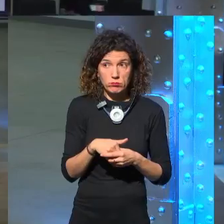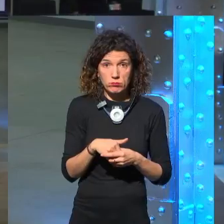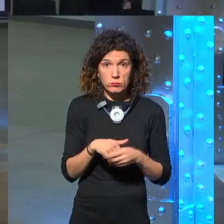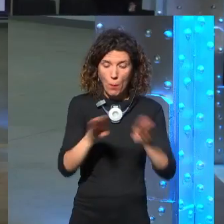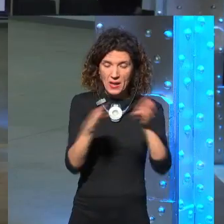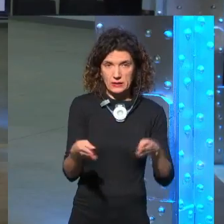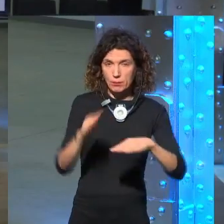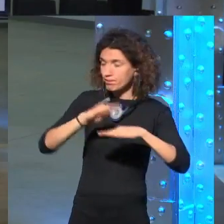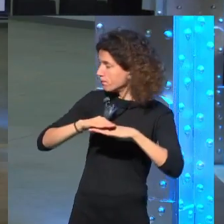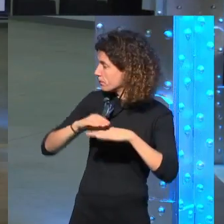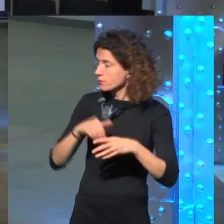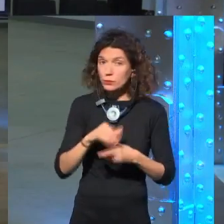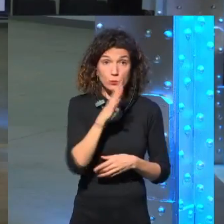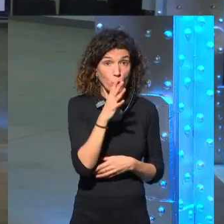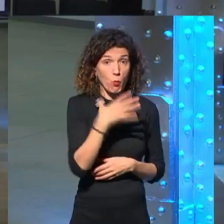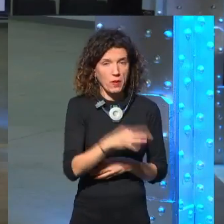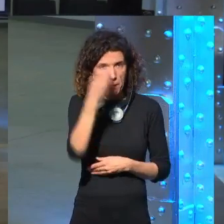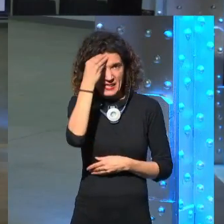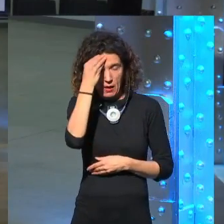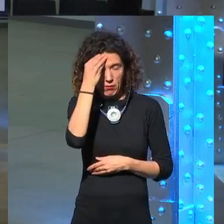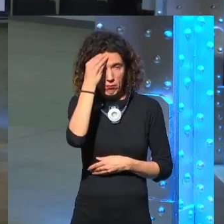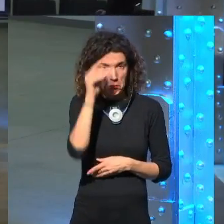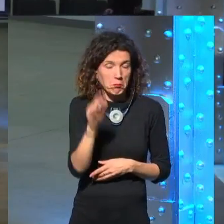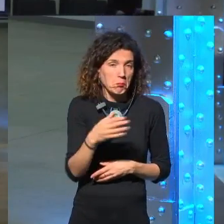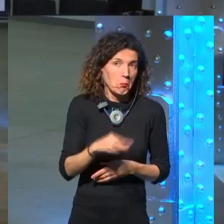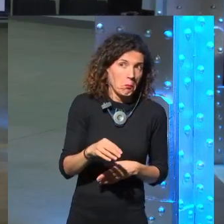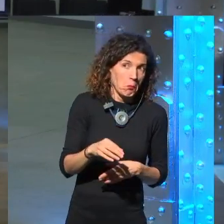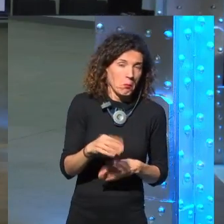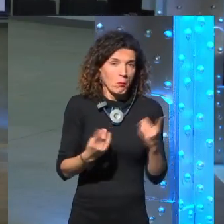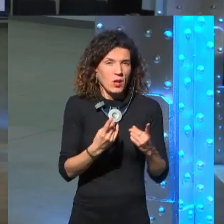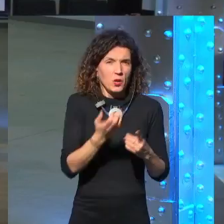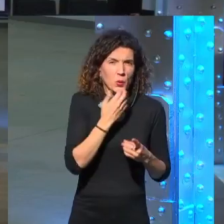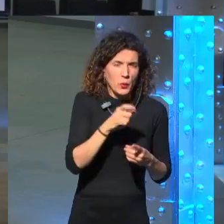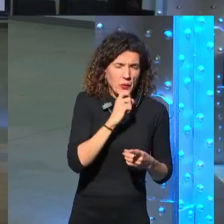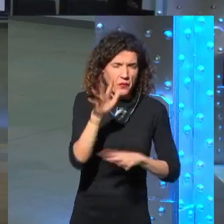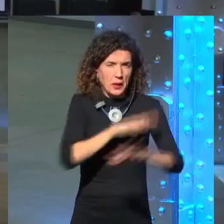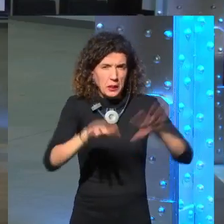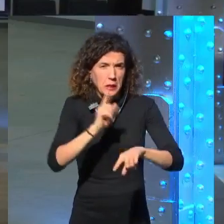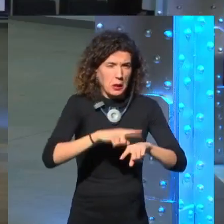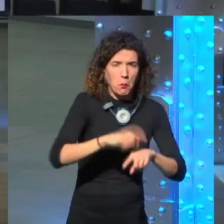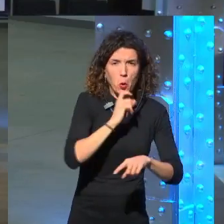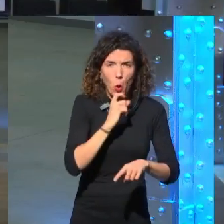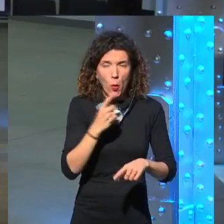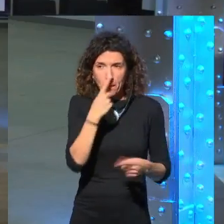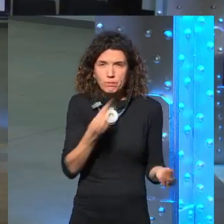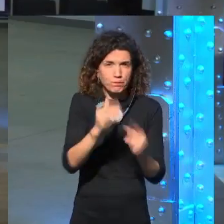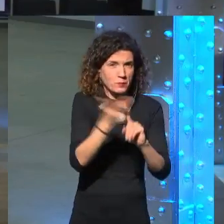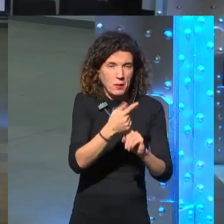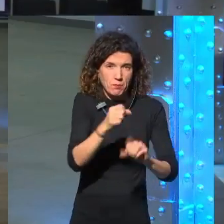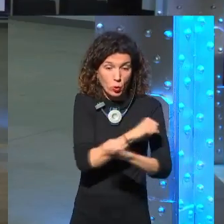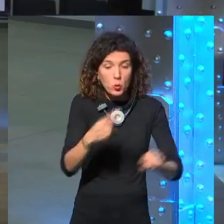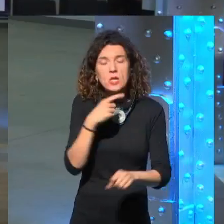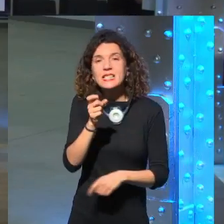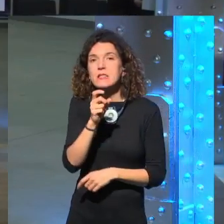Because you might think, okay, complicated things like the weather, sure, we can't predict those. But this is a very simple thing. It's a